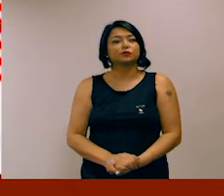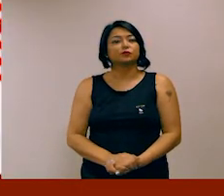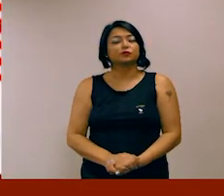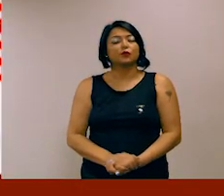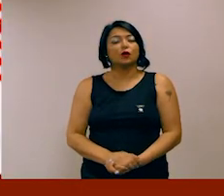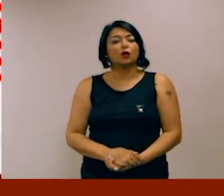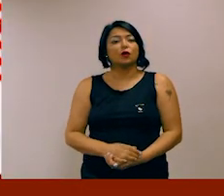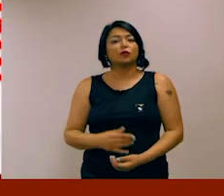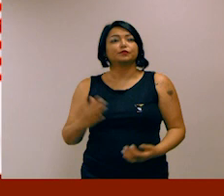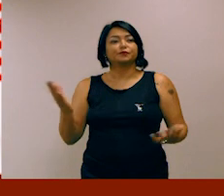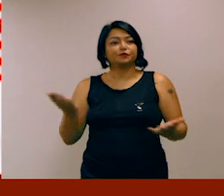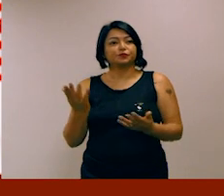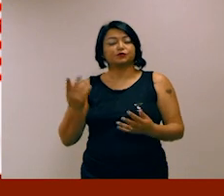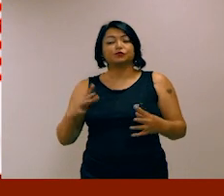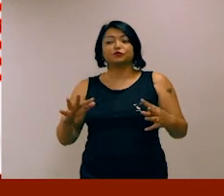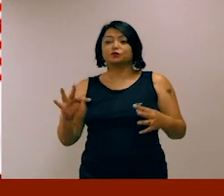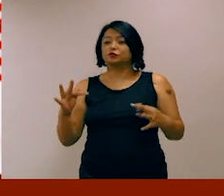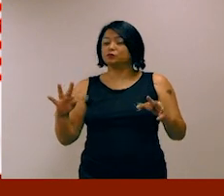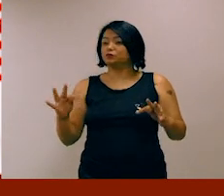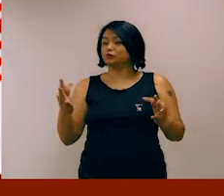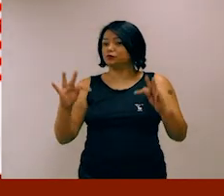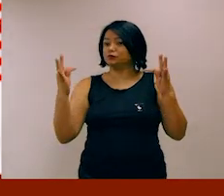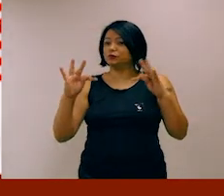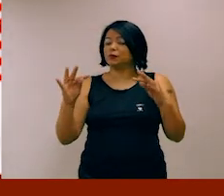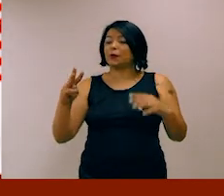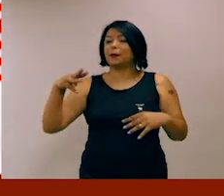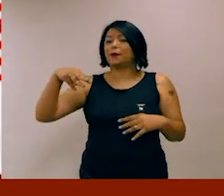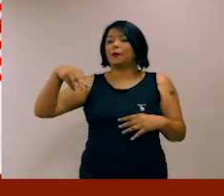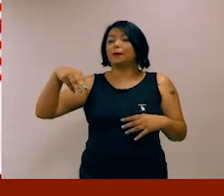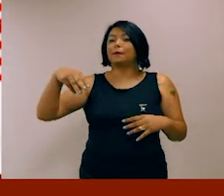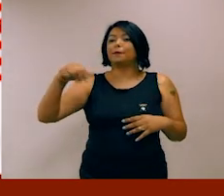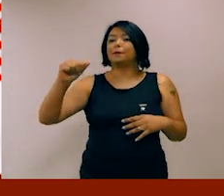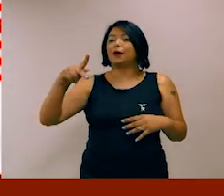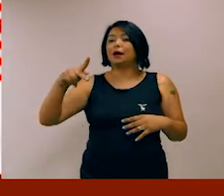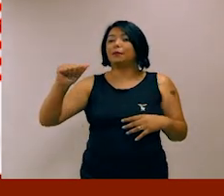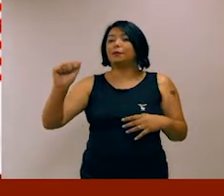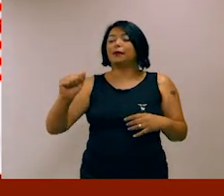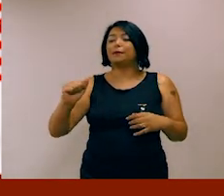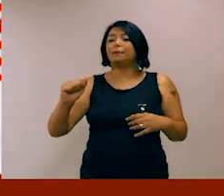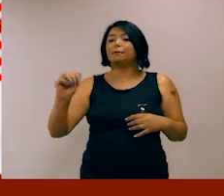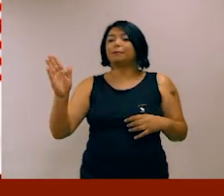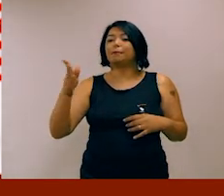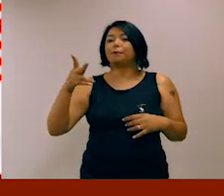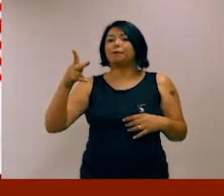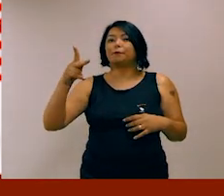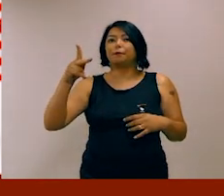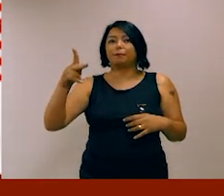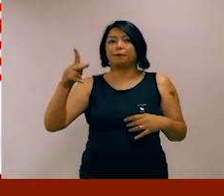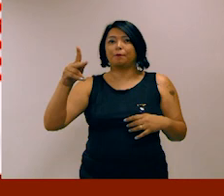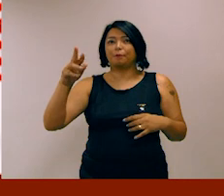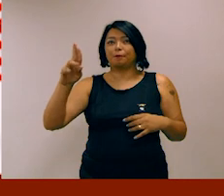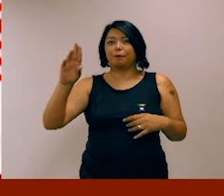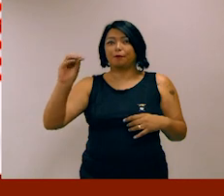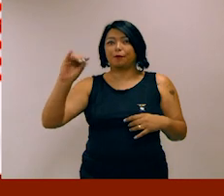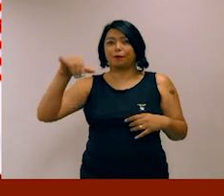Now let's talk about one of the tools we created, which was the map called Projections.